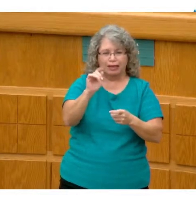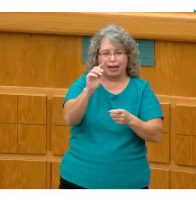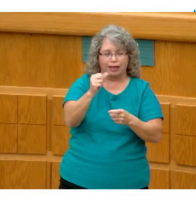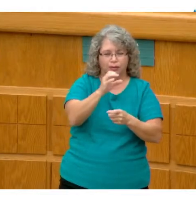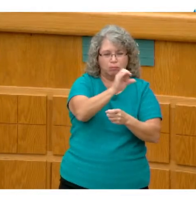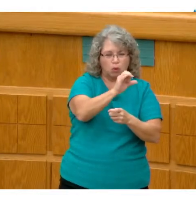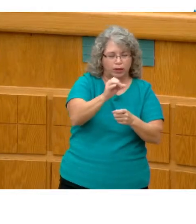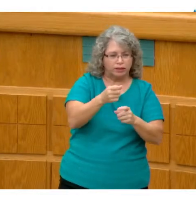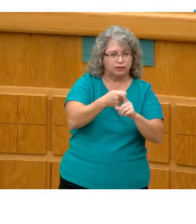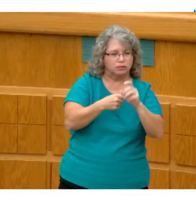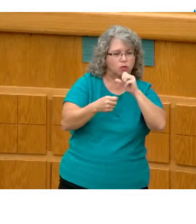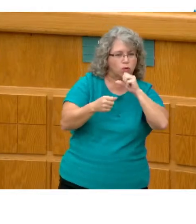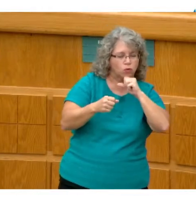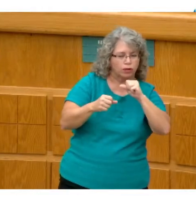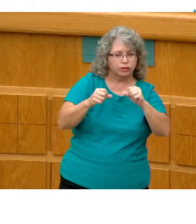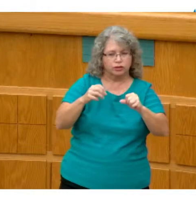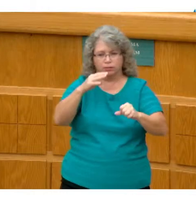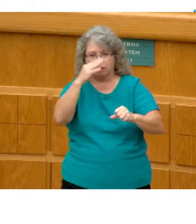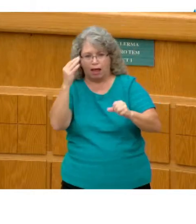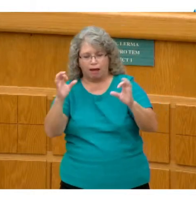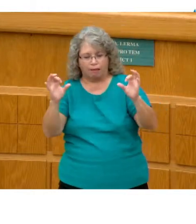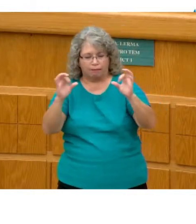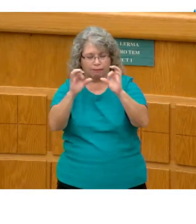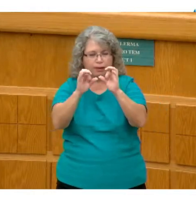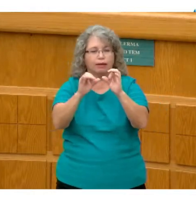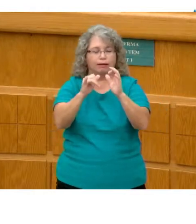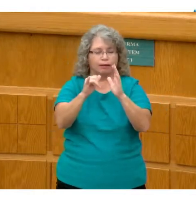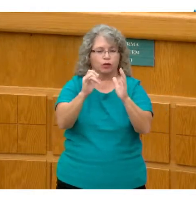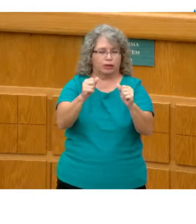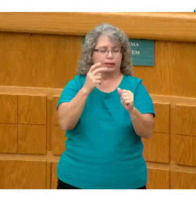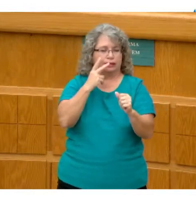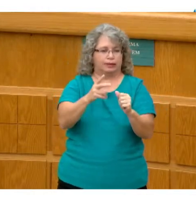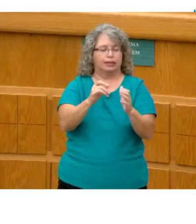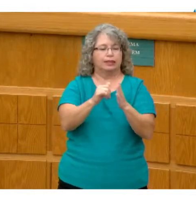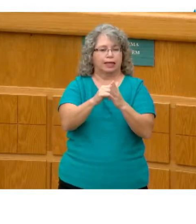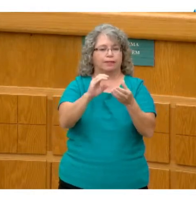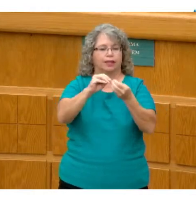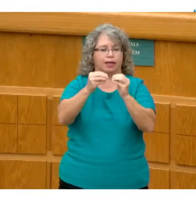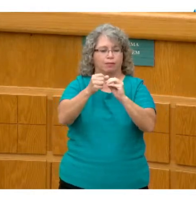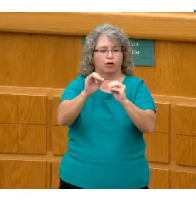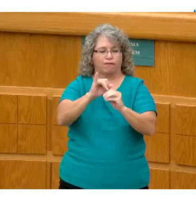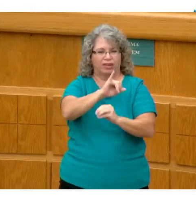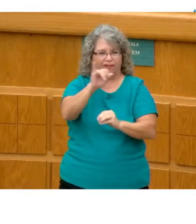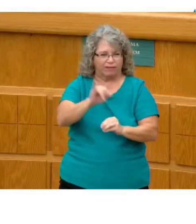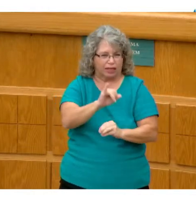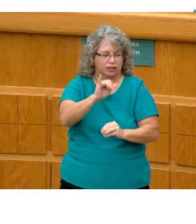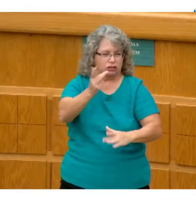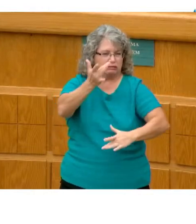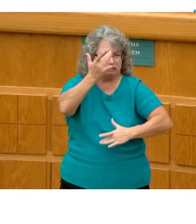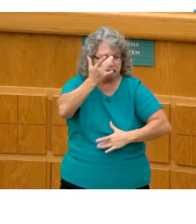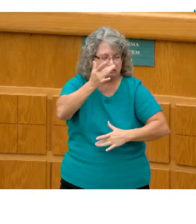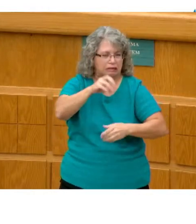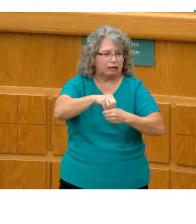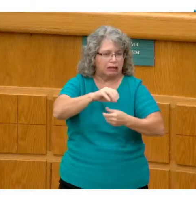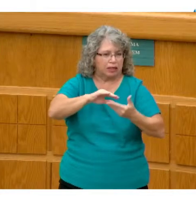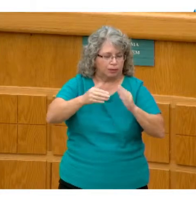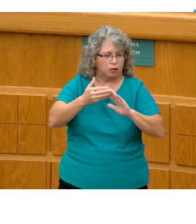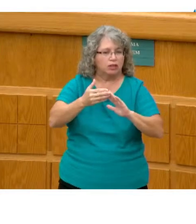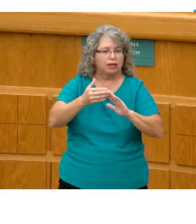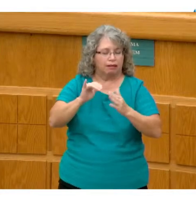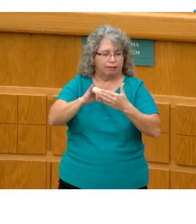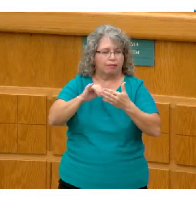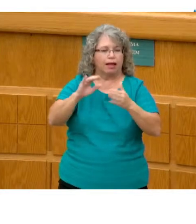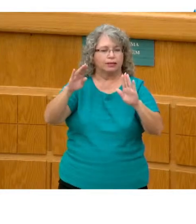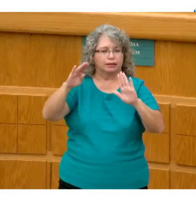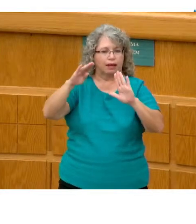this, because it is indicating the number of cases or number of infections in the community, that cases have leveled off and maybe